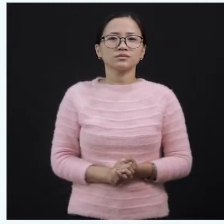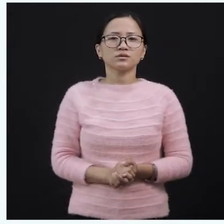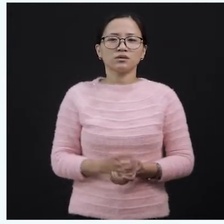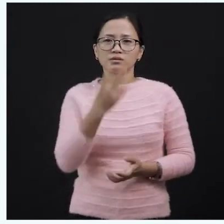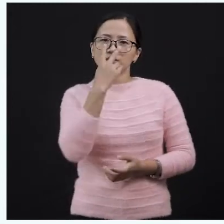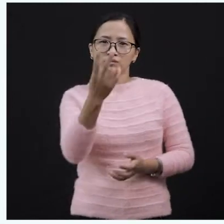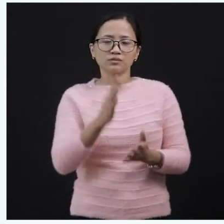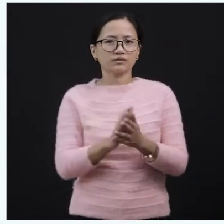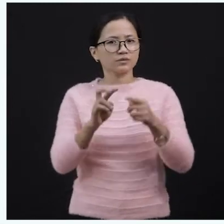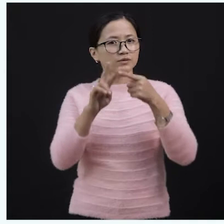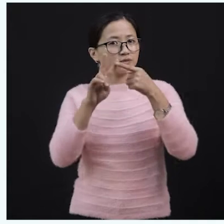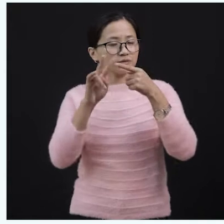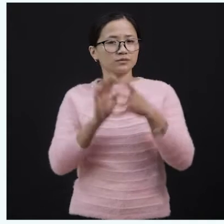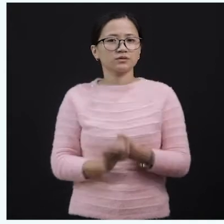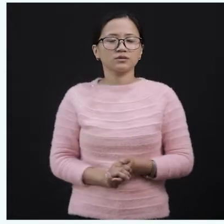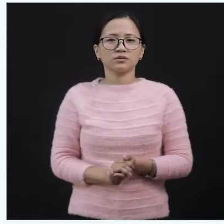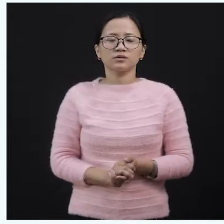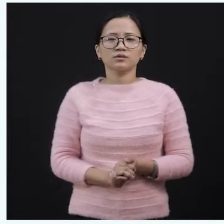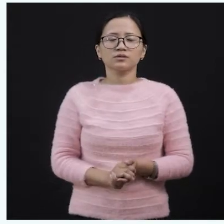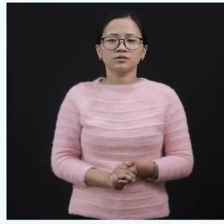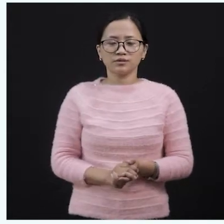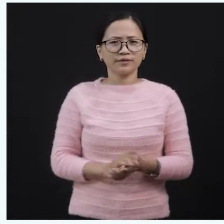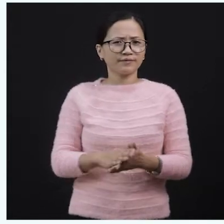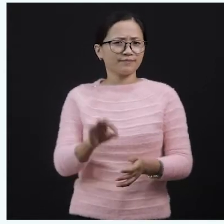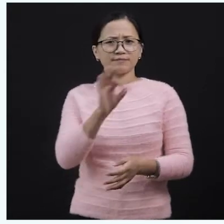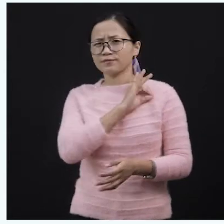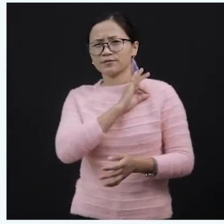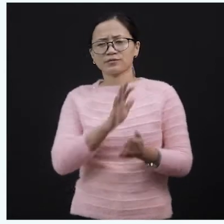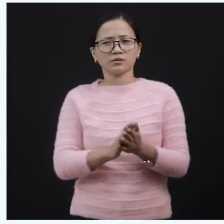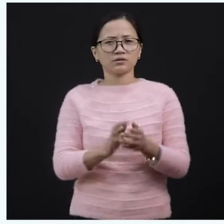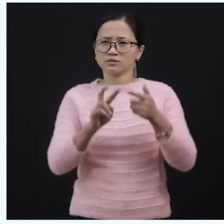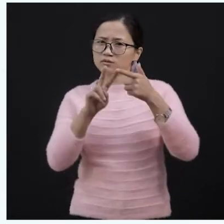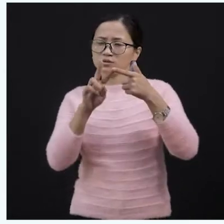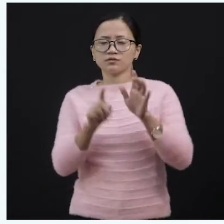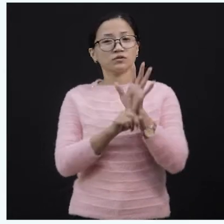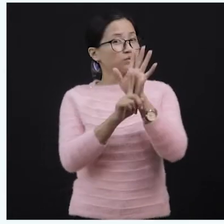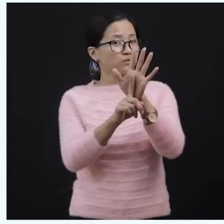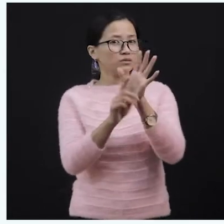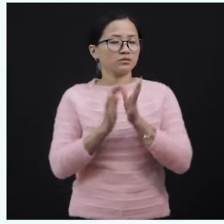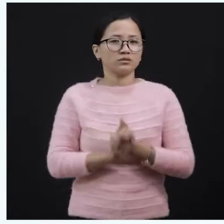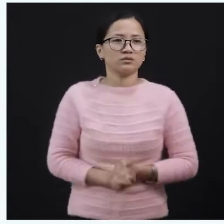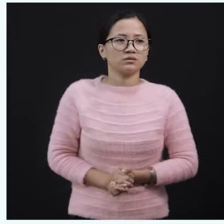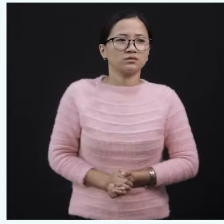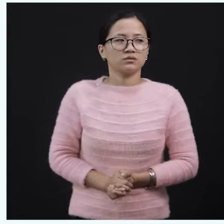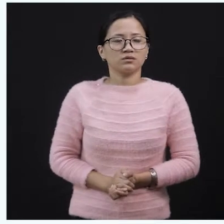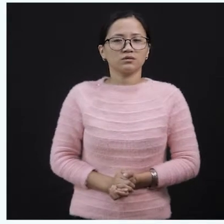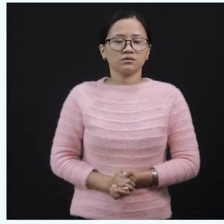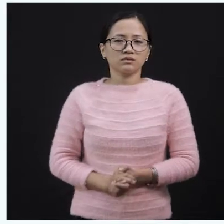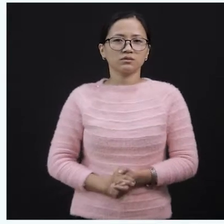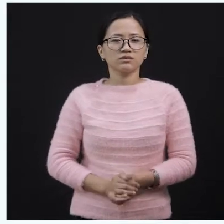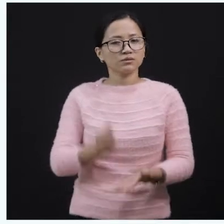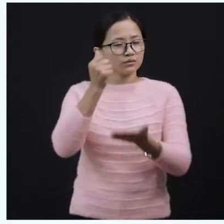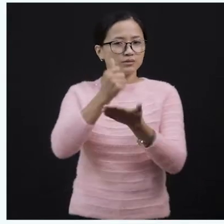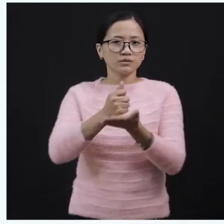or watch movies, watch our favorite TV shows, right? So